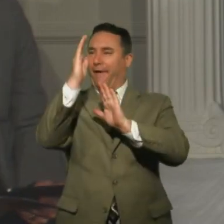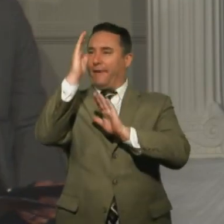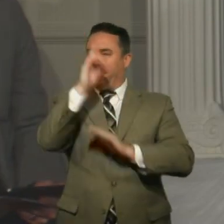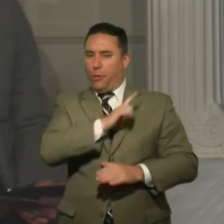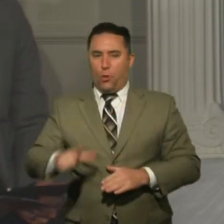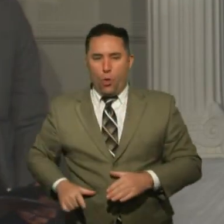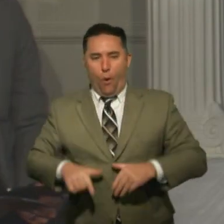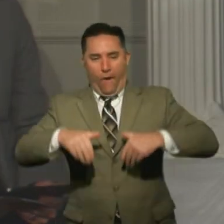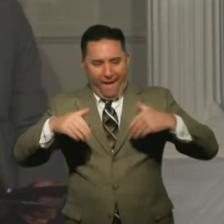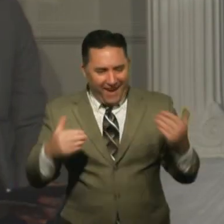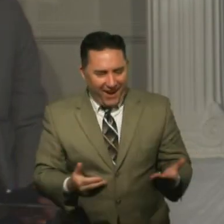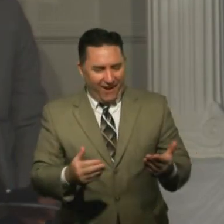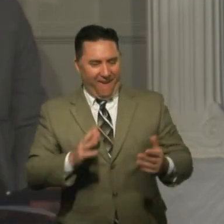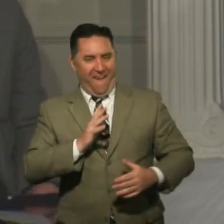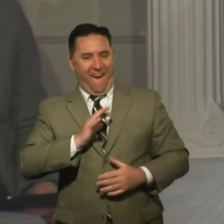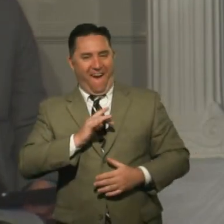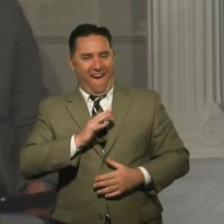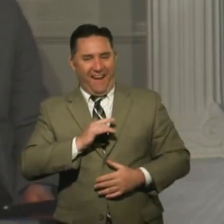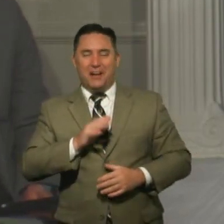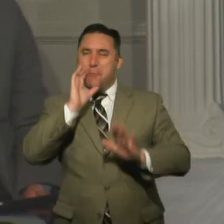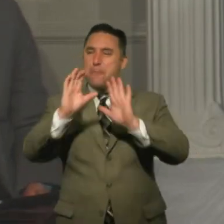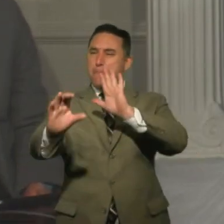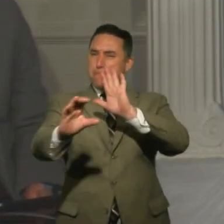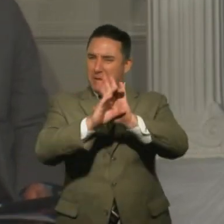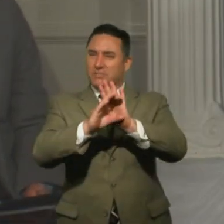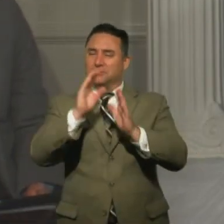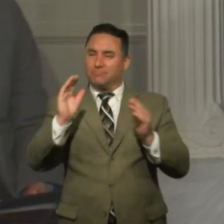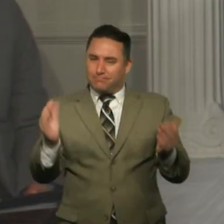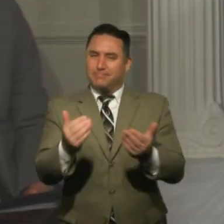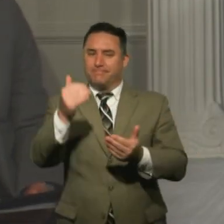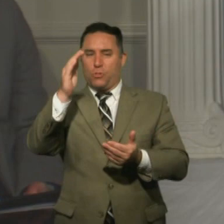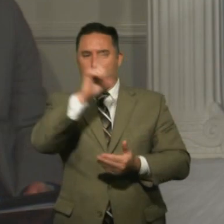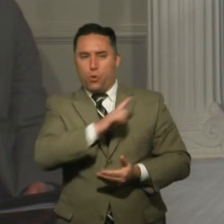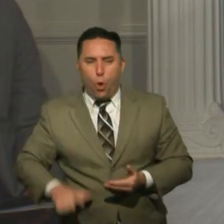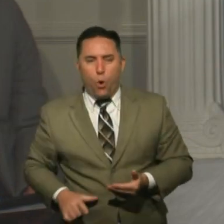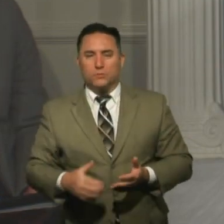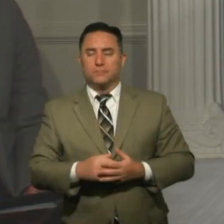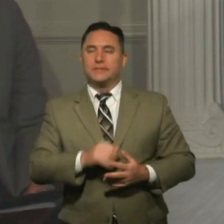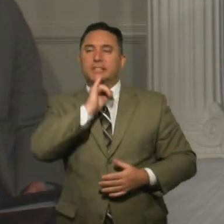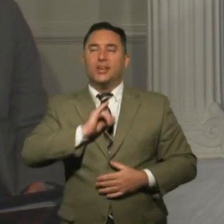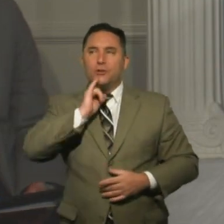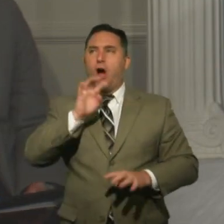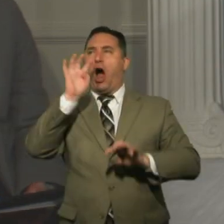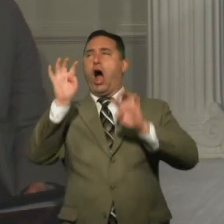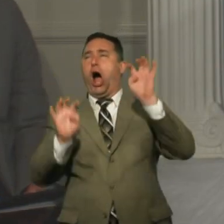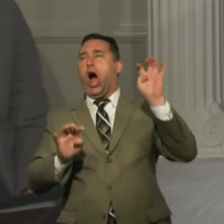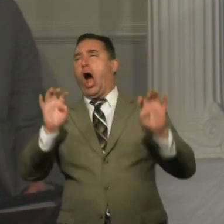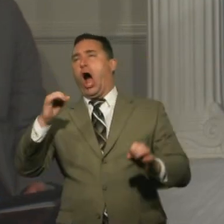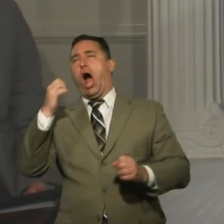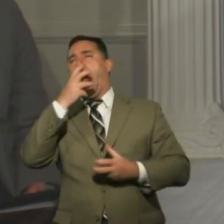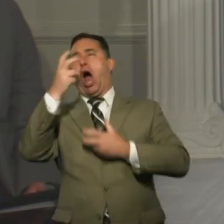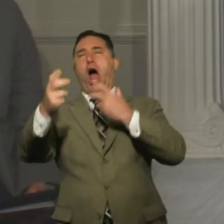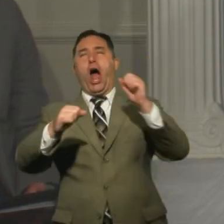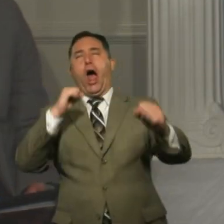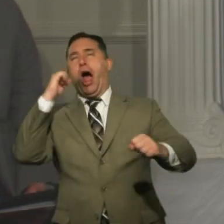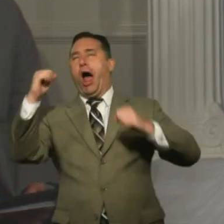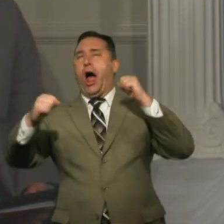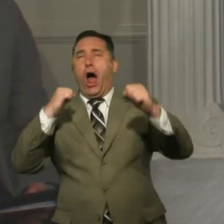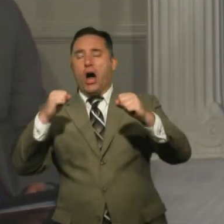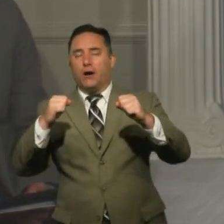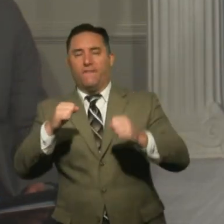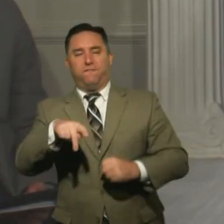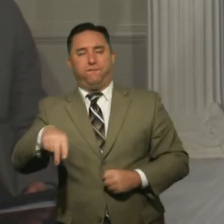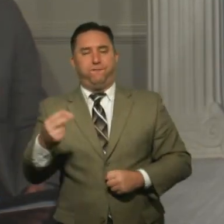the Lord. That's what it symbolized. That's what it stood for. And all of Israel cheered so loudly. It said